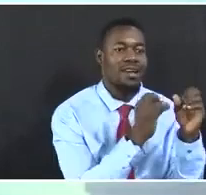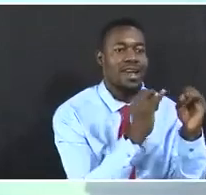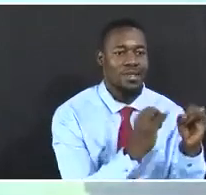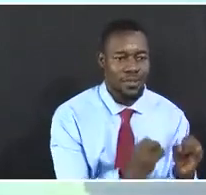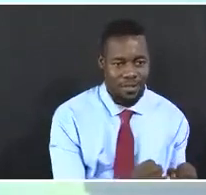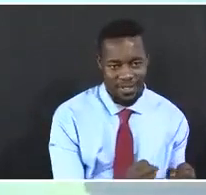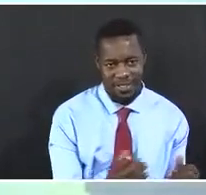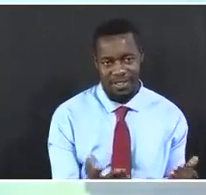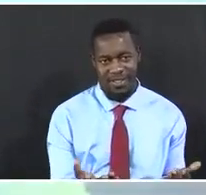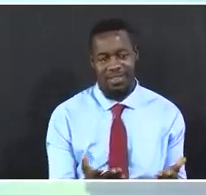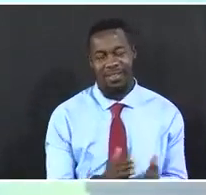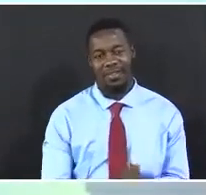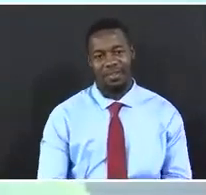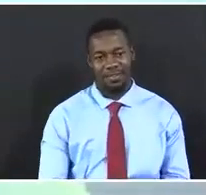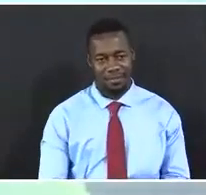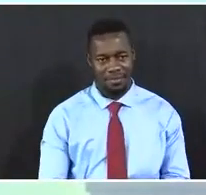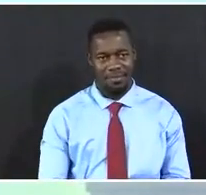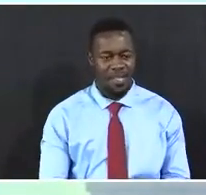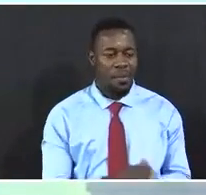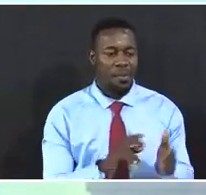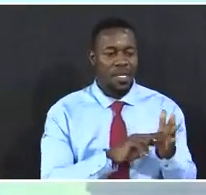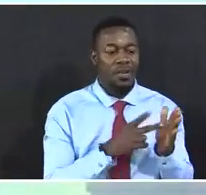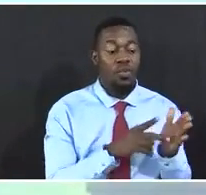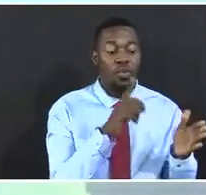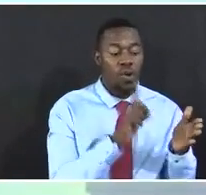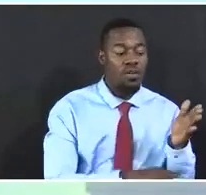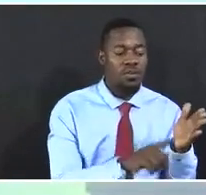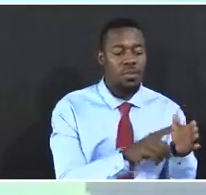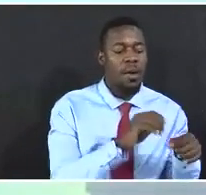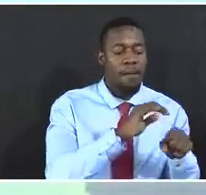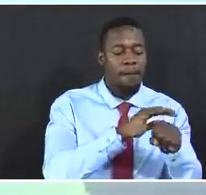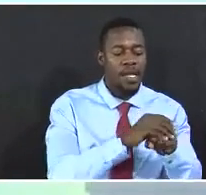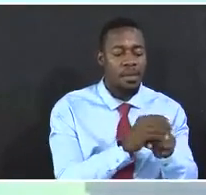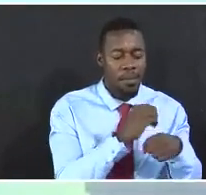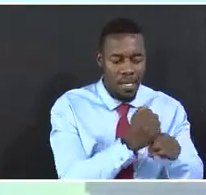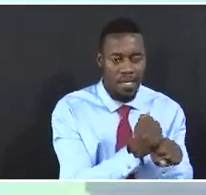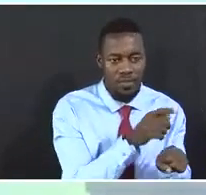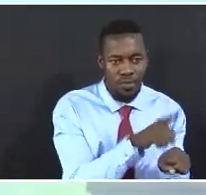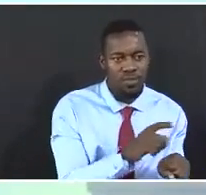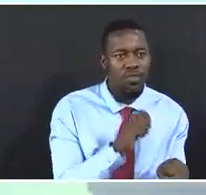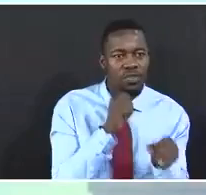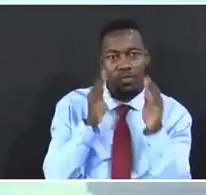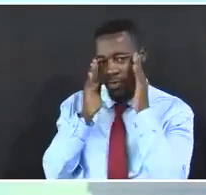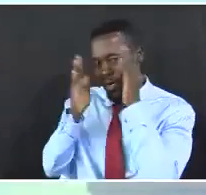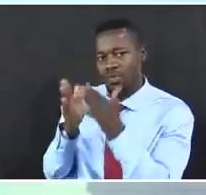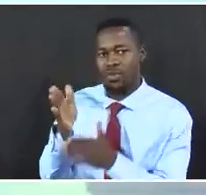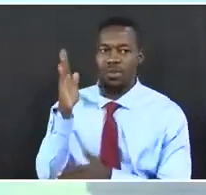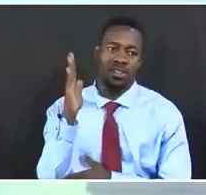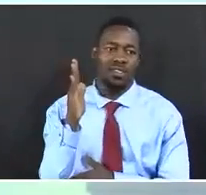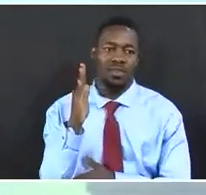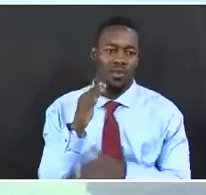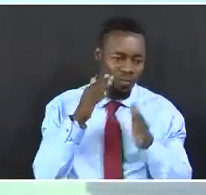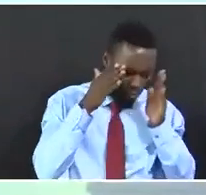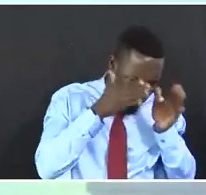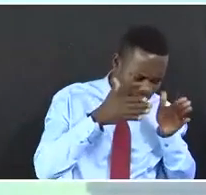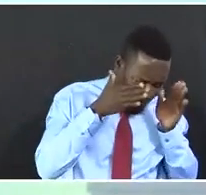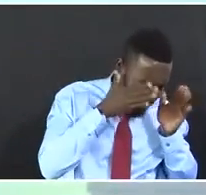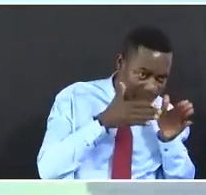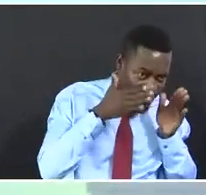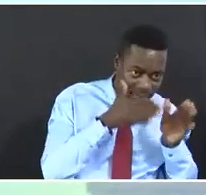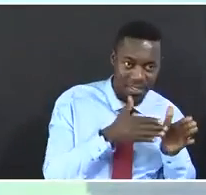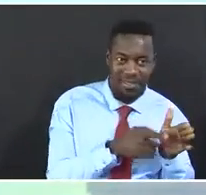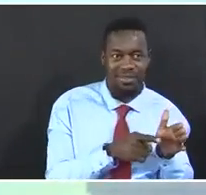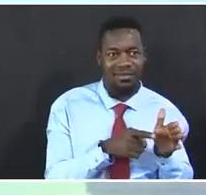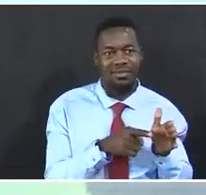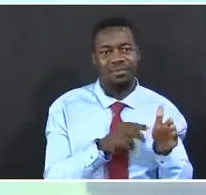One, they who have been accepted by God, who reject idolatry of any form, both by actions and also